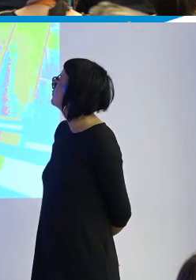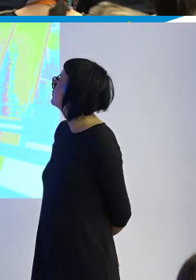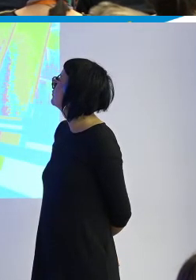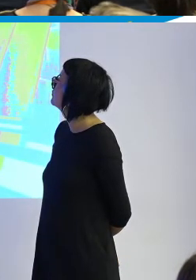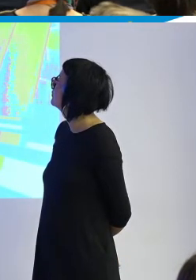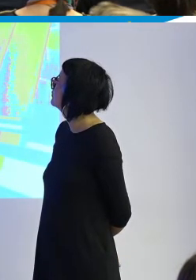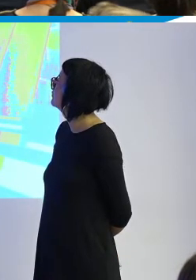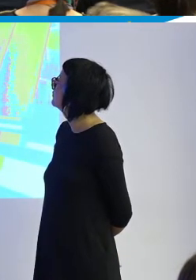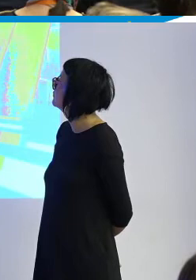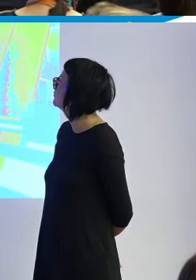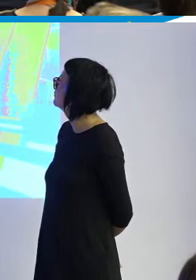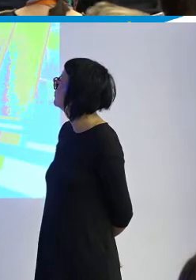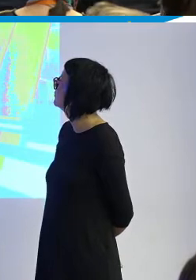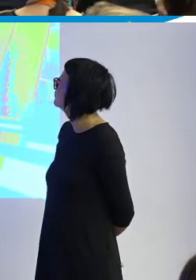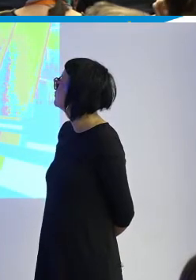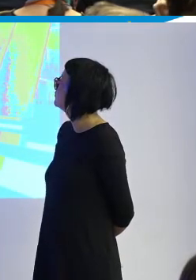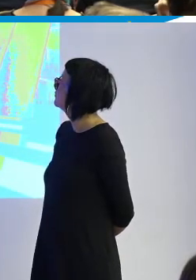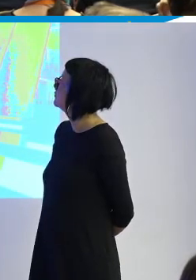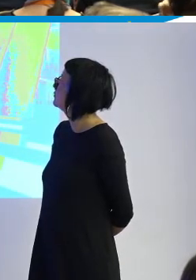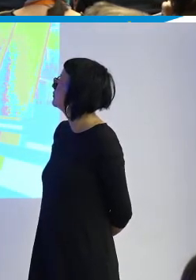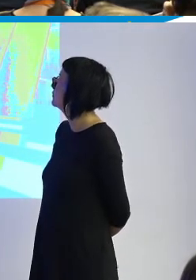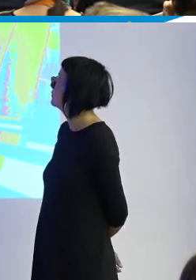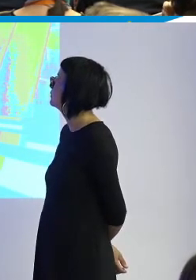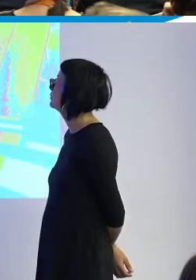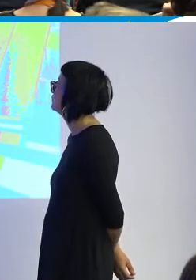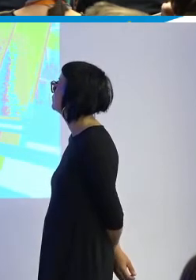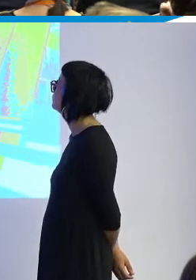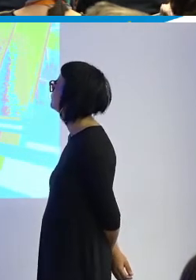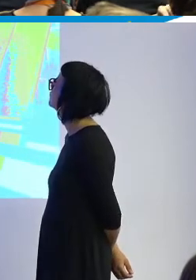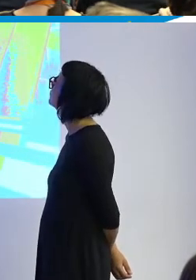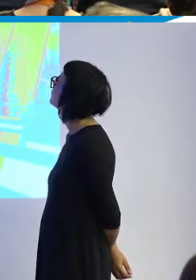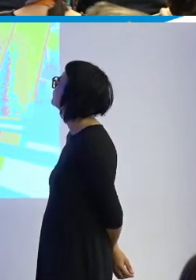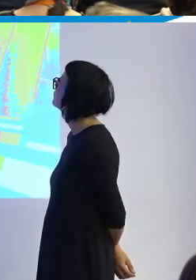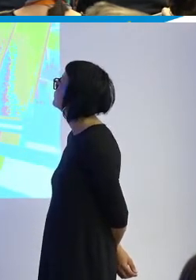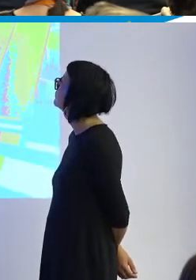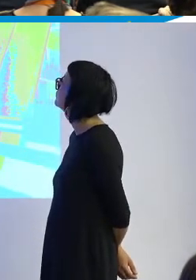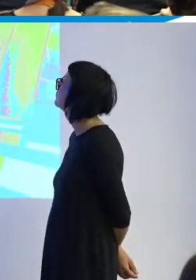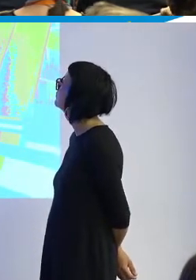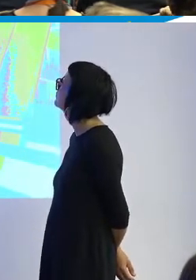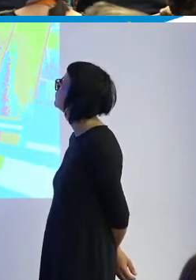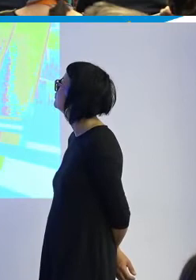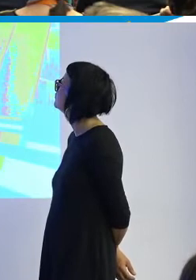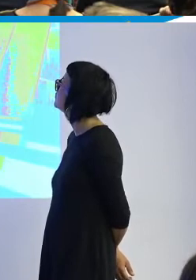we are developing a Ninja upper body unit to lift and carry heavy items